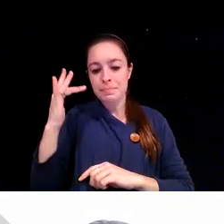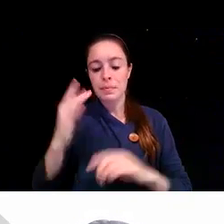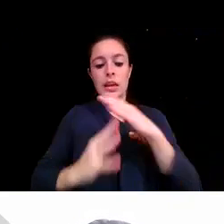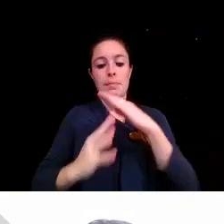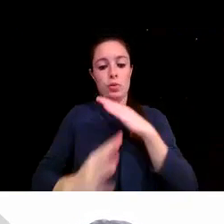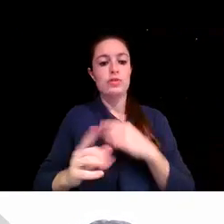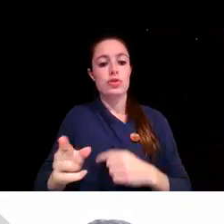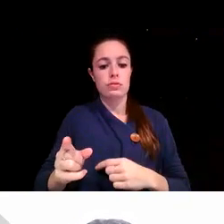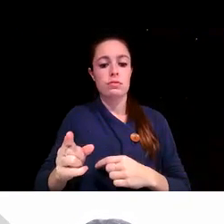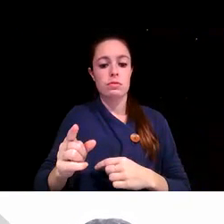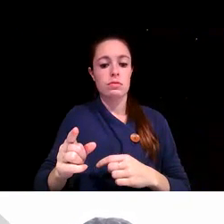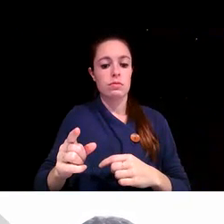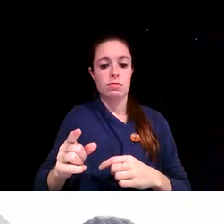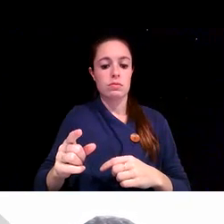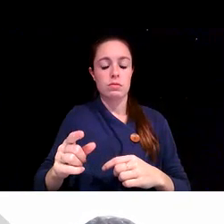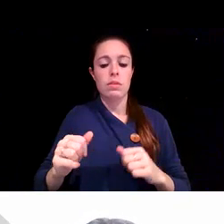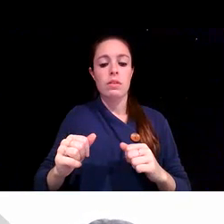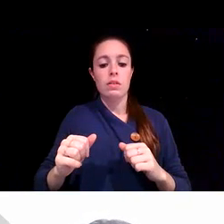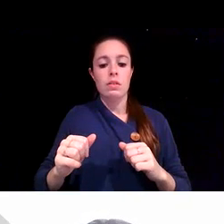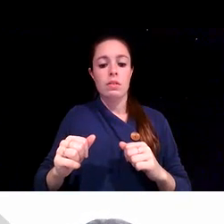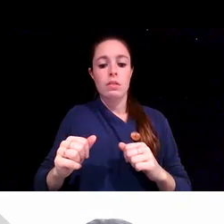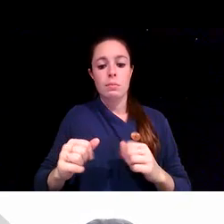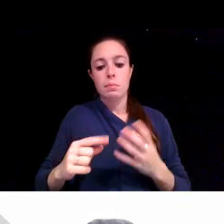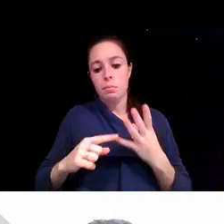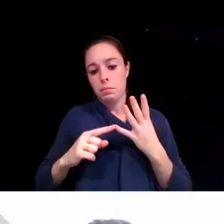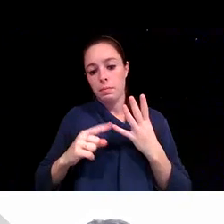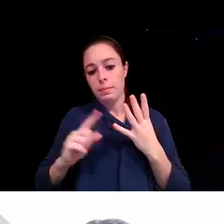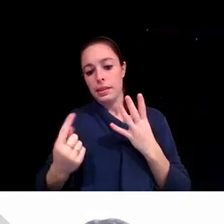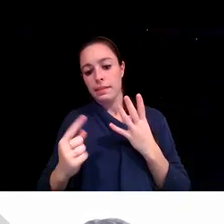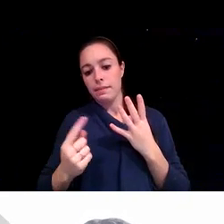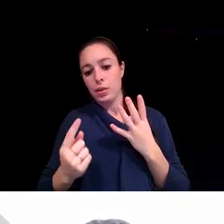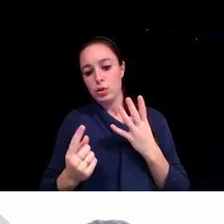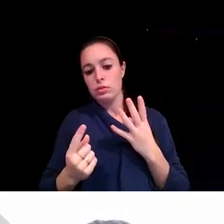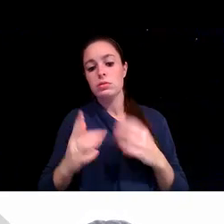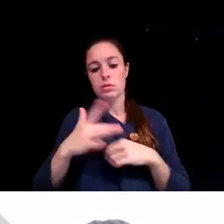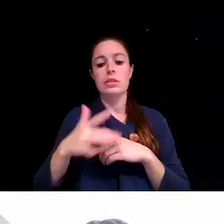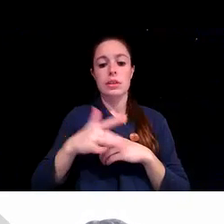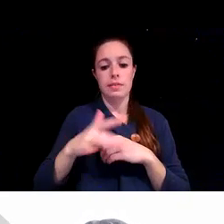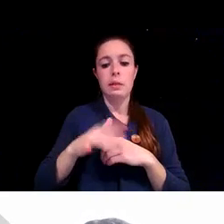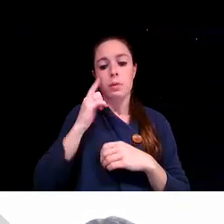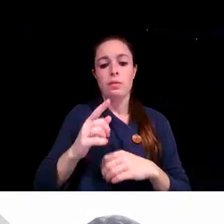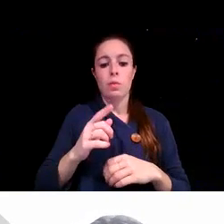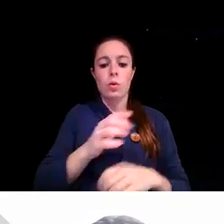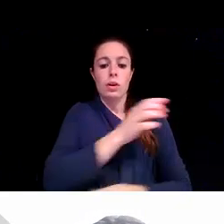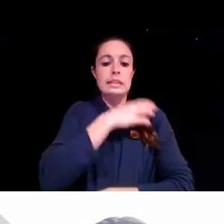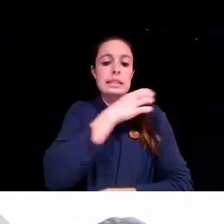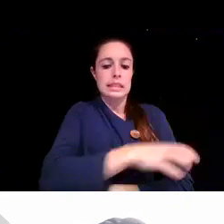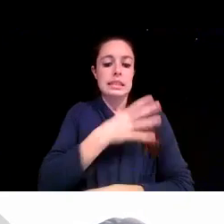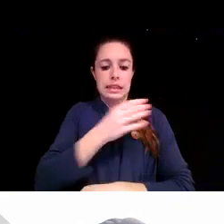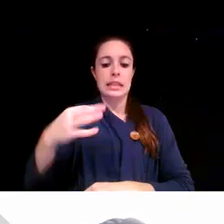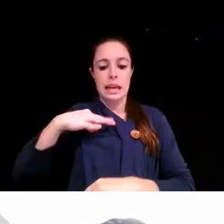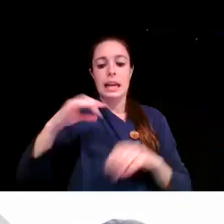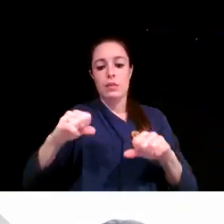While the Essential Plan 1 are available to both citizens and eligible immigrants.